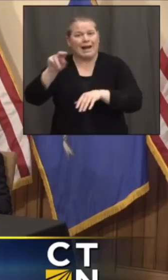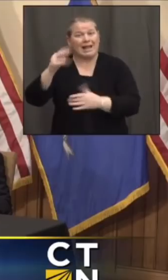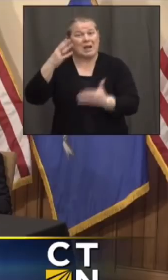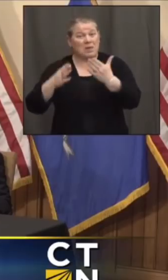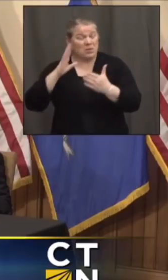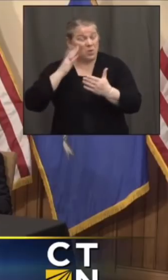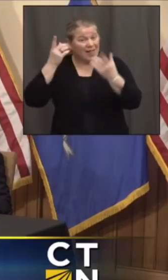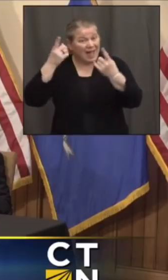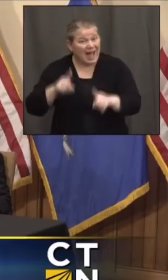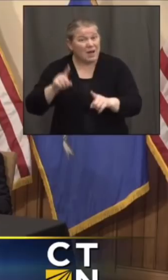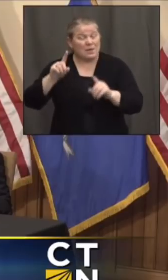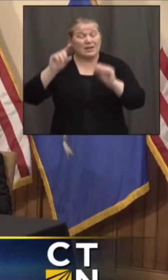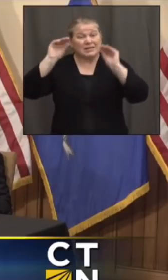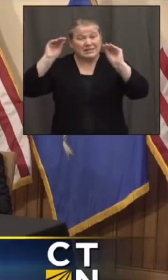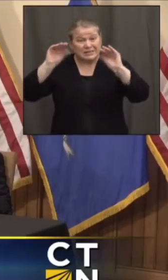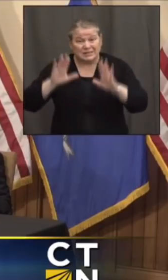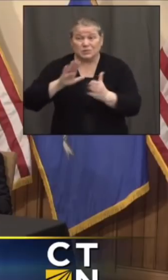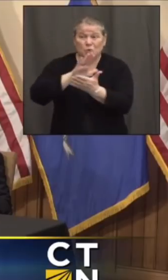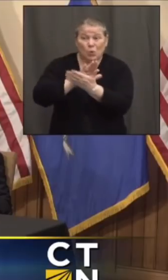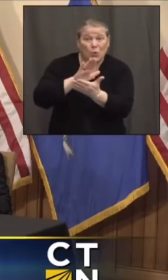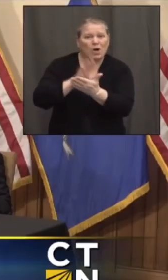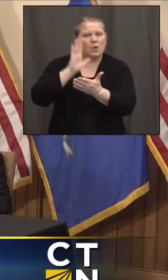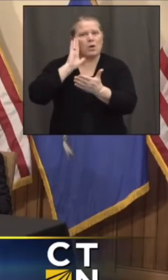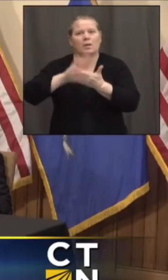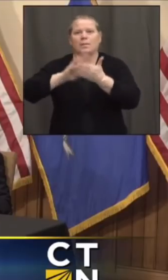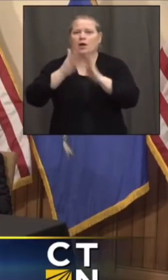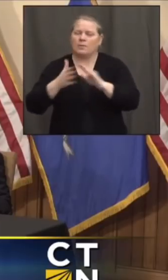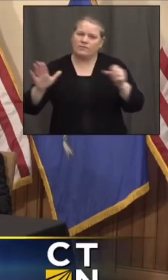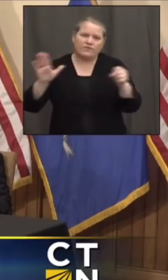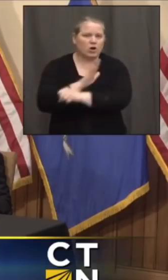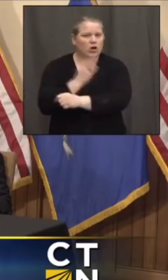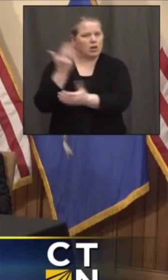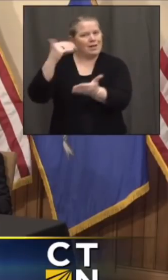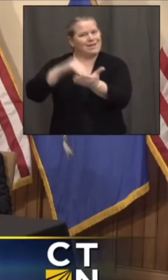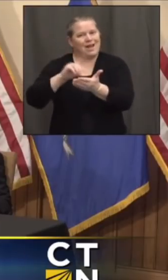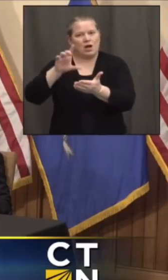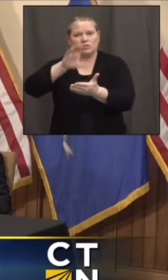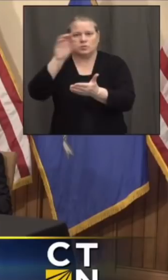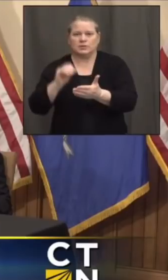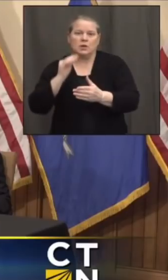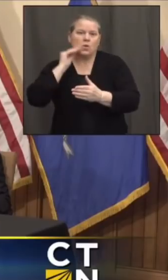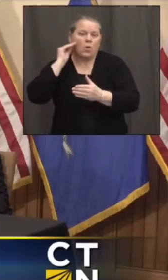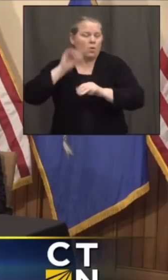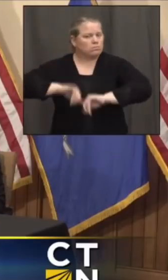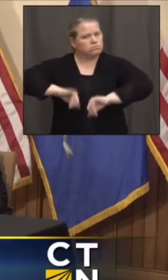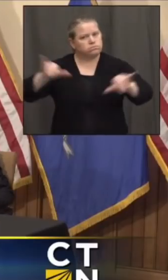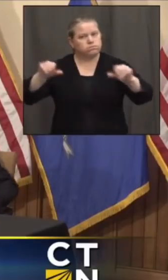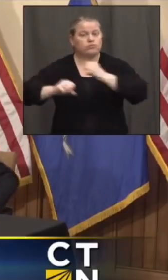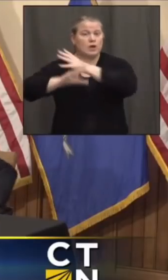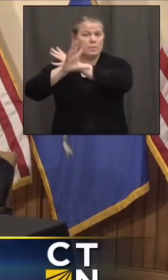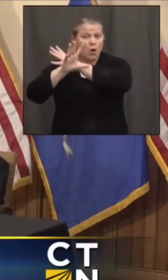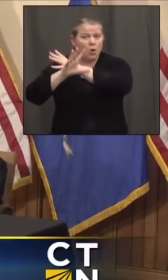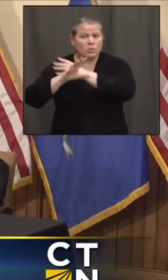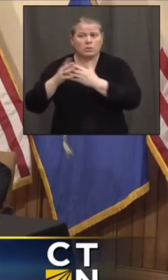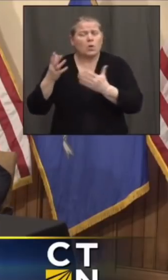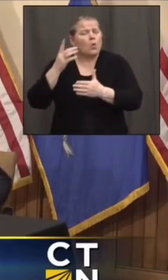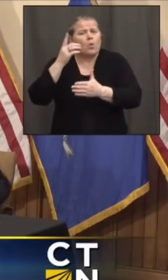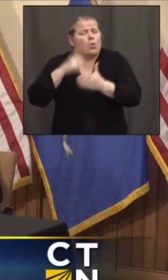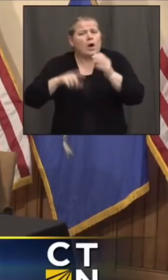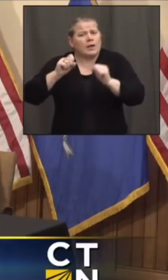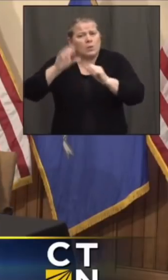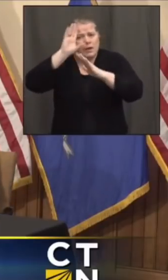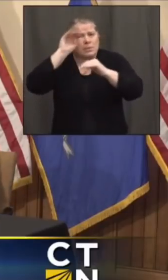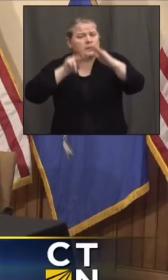Can you give parents and even employers listening at home a little more insight into what to possibly expect? Yes, there